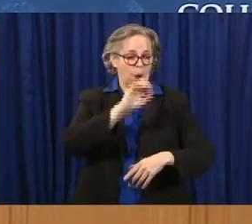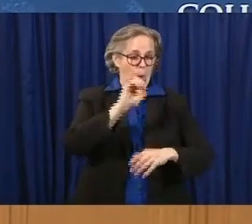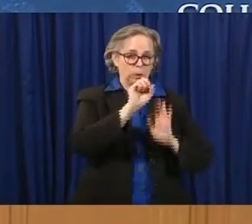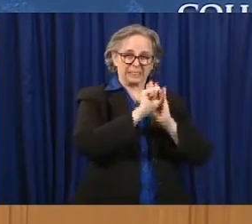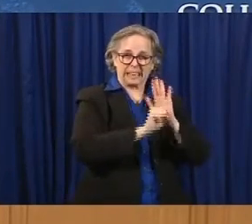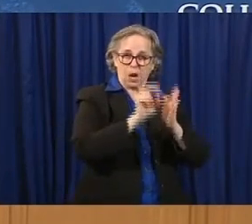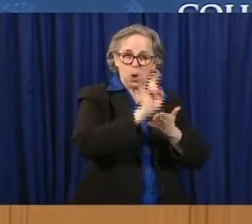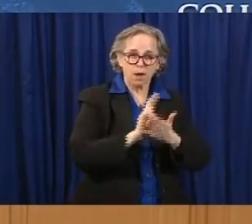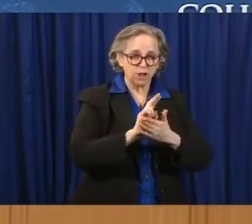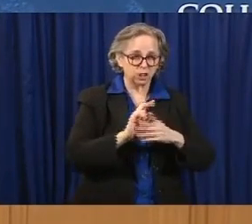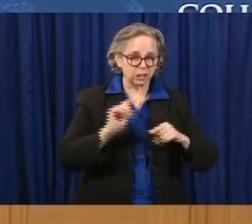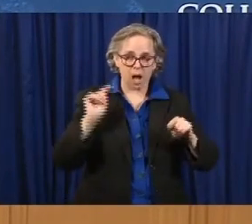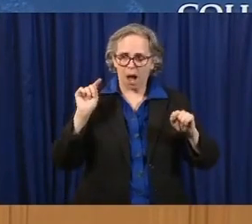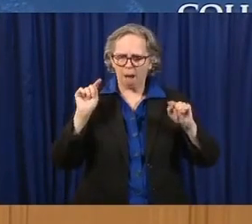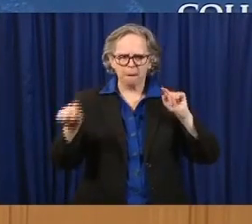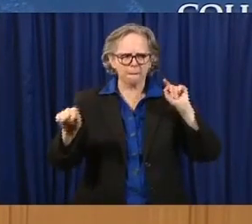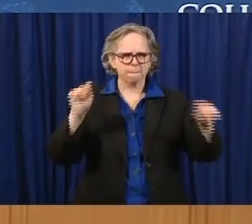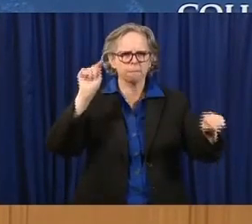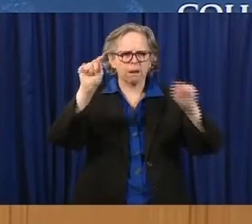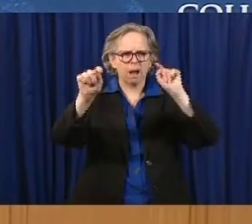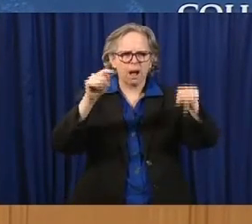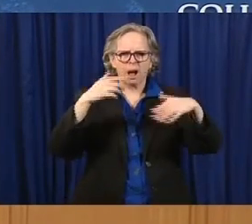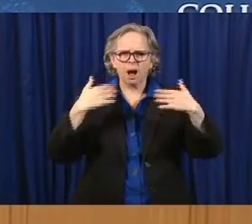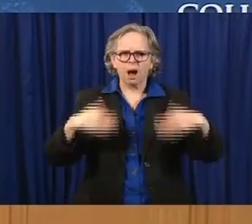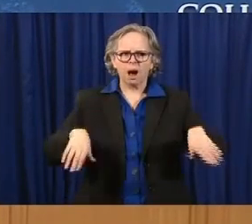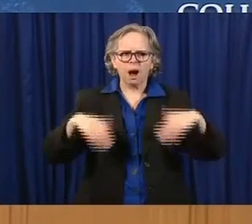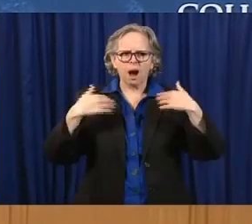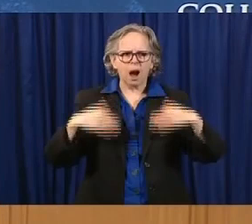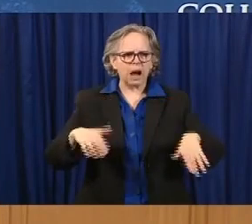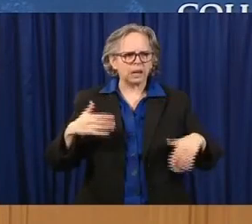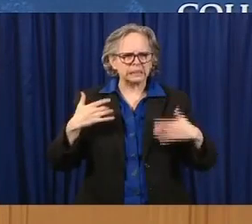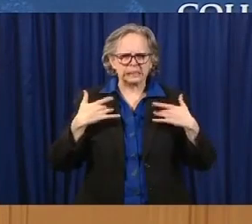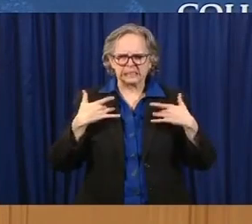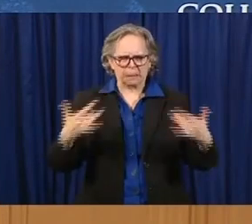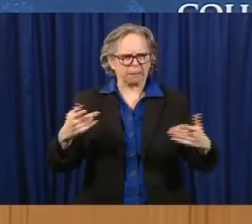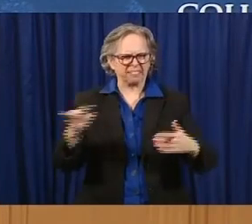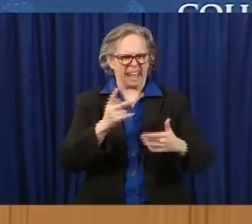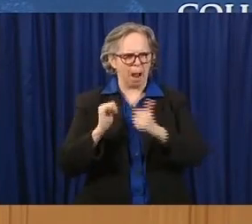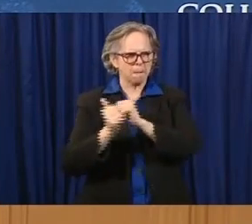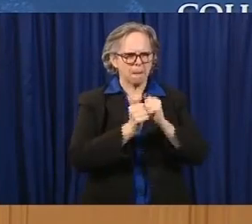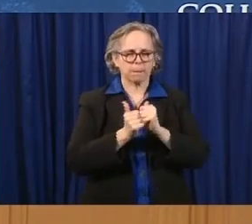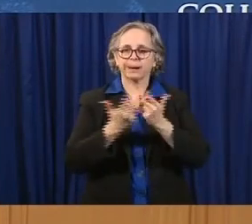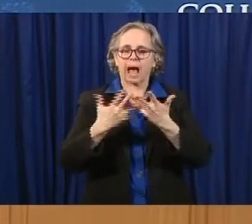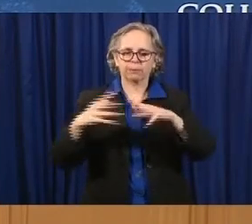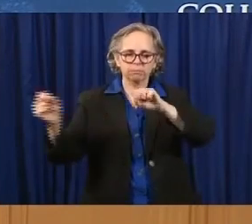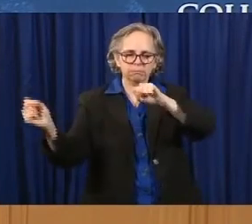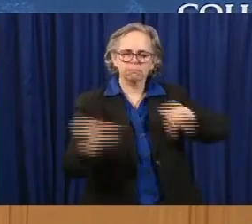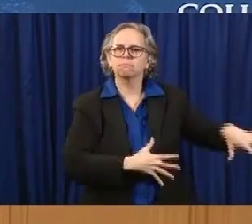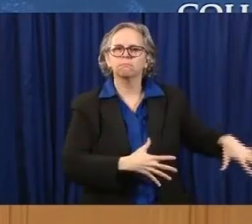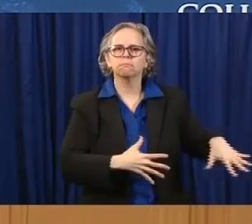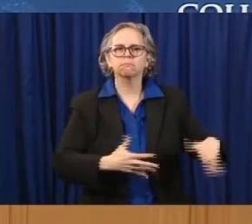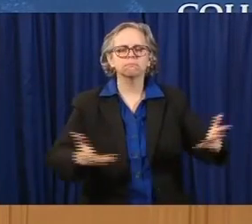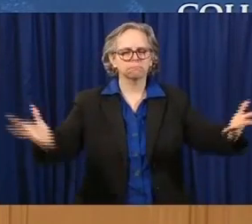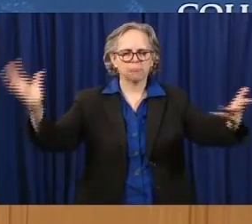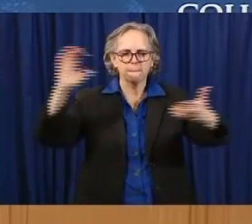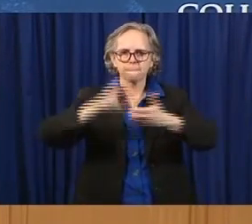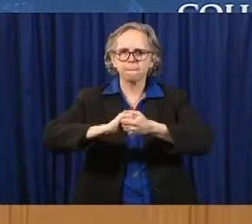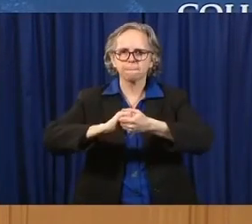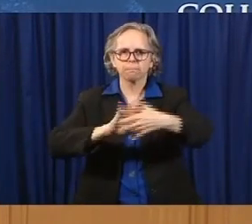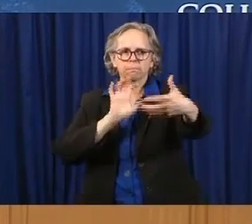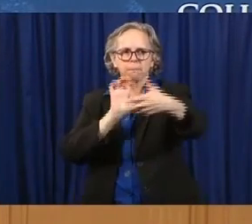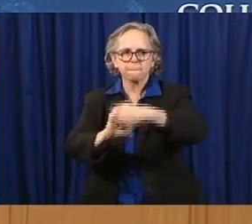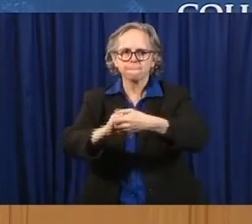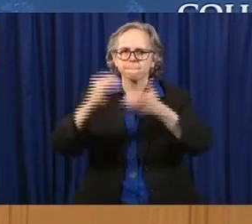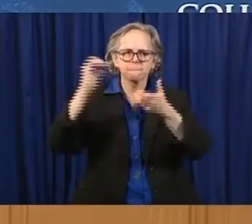and Rogue, that pivoted from their traditional manufacturing and production to helping to produce PPEs